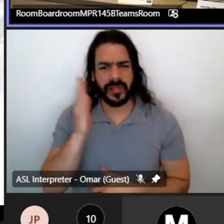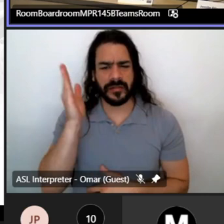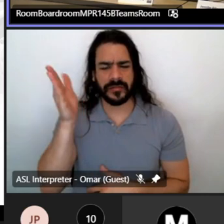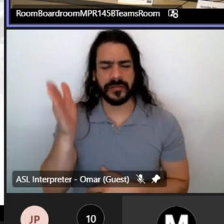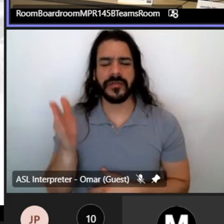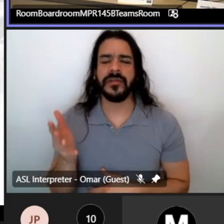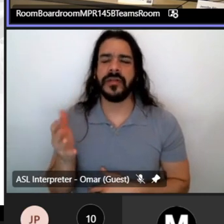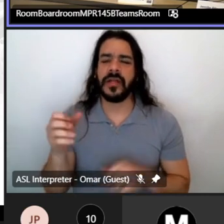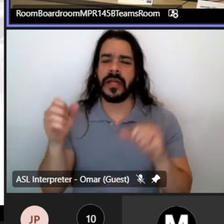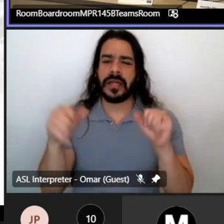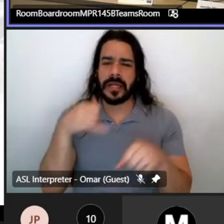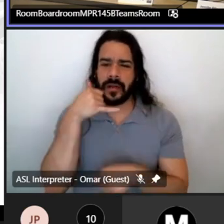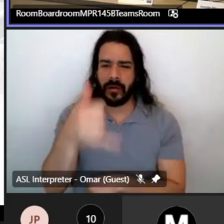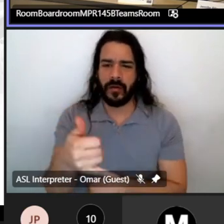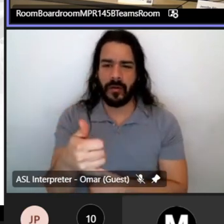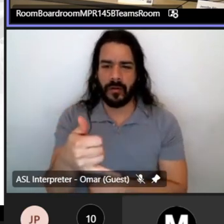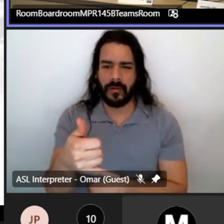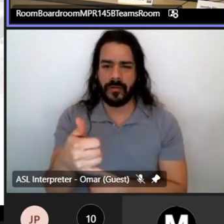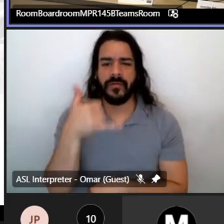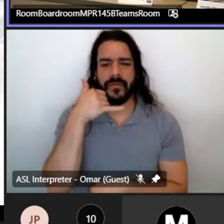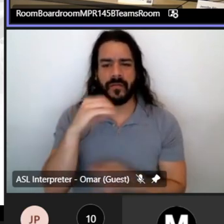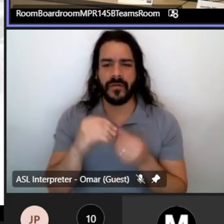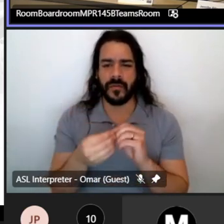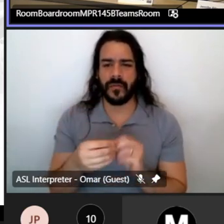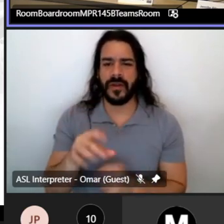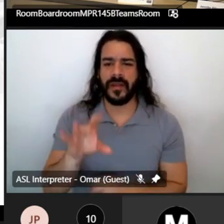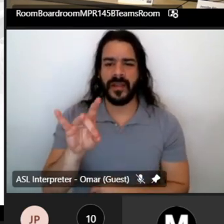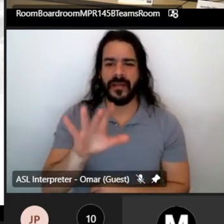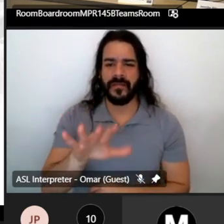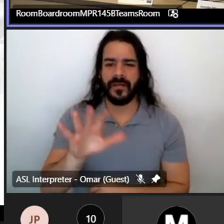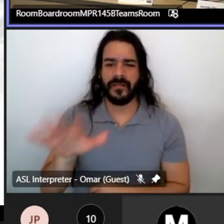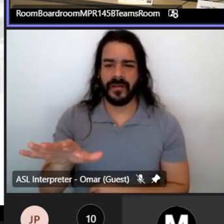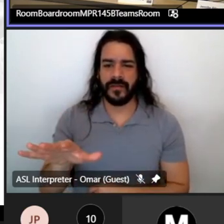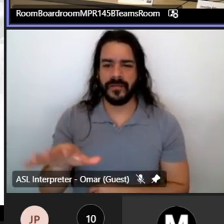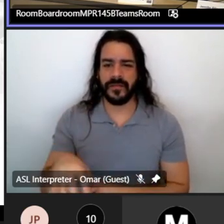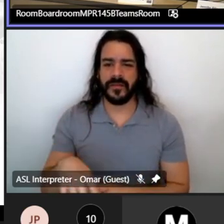to provide testimony, you can call in at